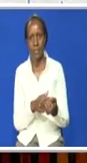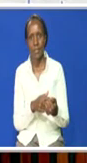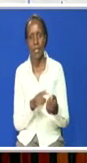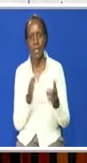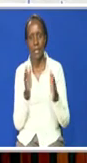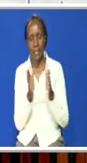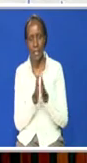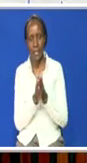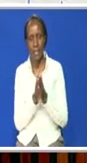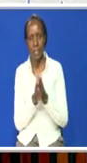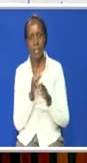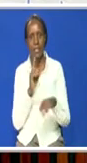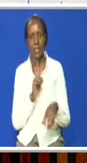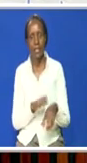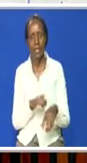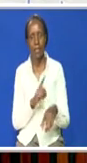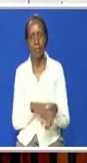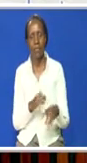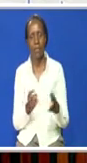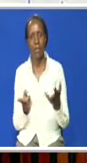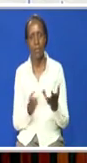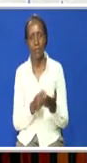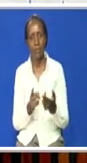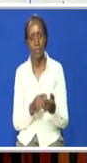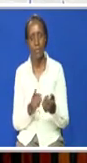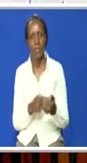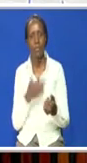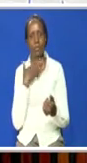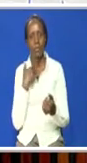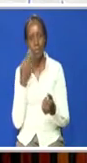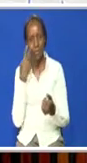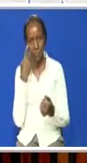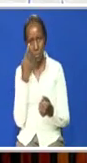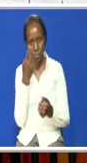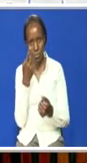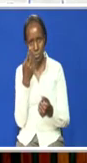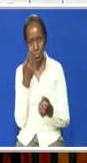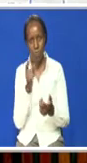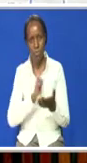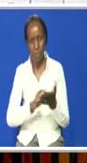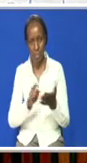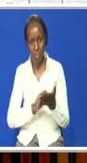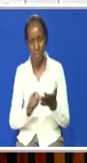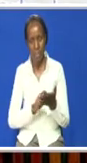and as we count, I want you to write the number.